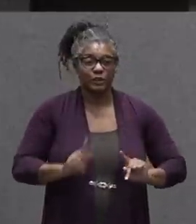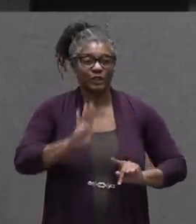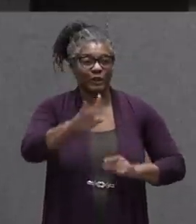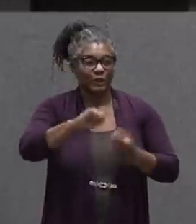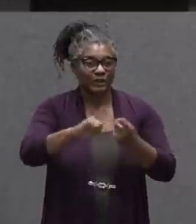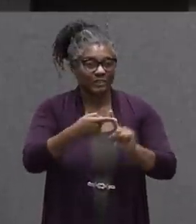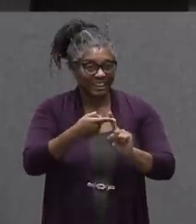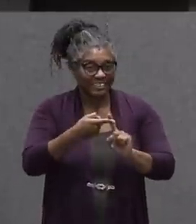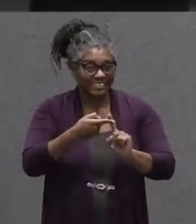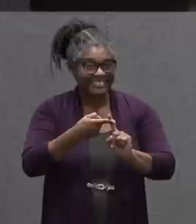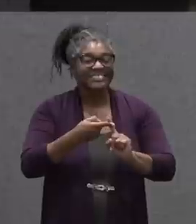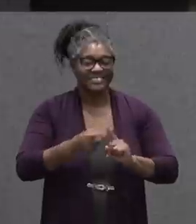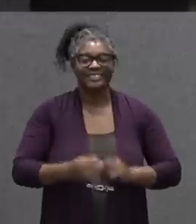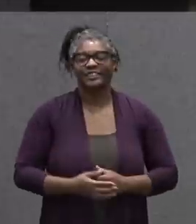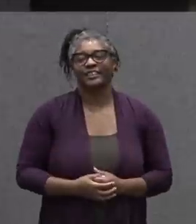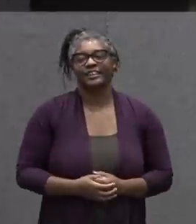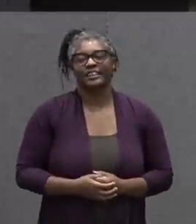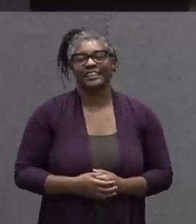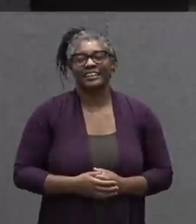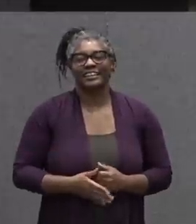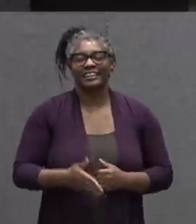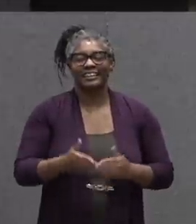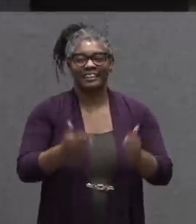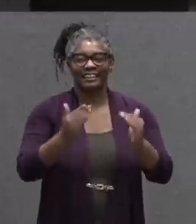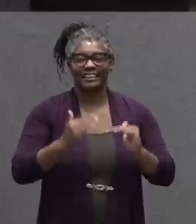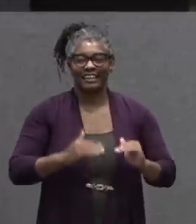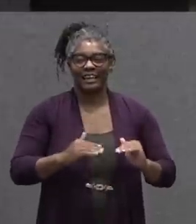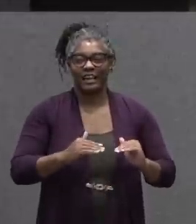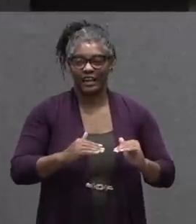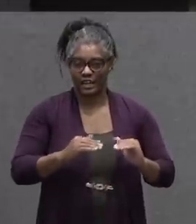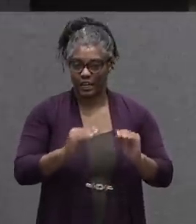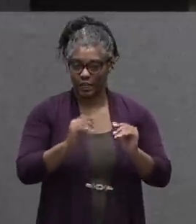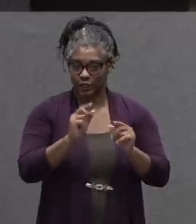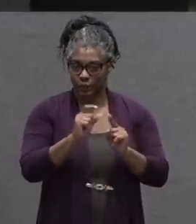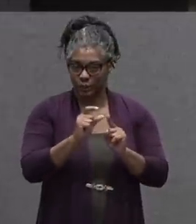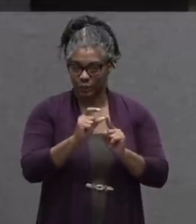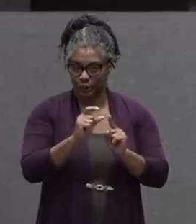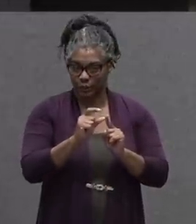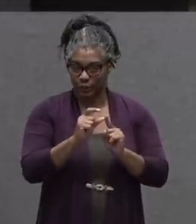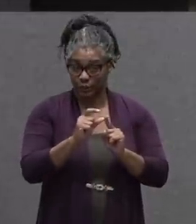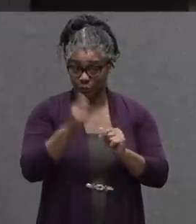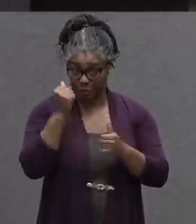Okay, let's do our next word. Do you remember this word?